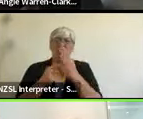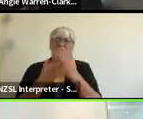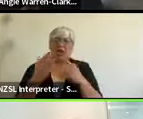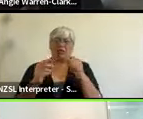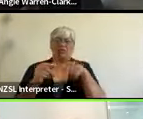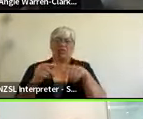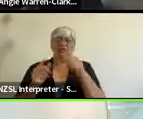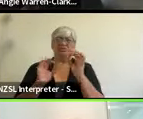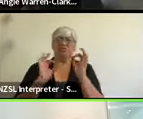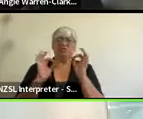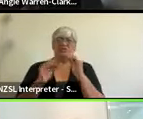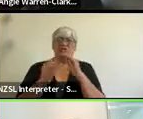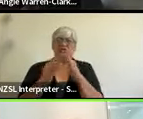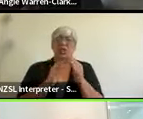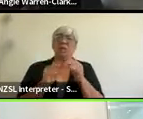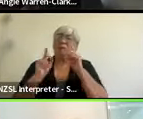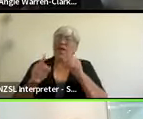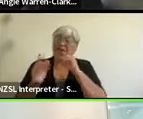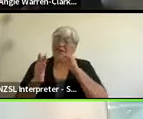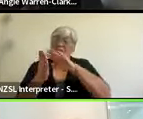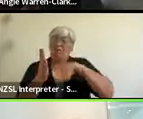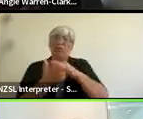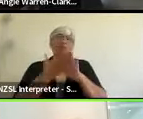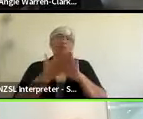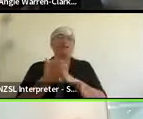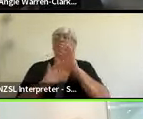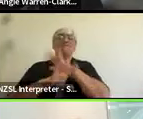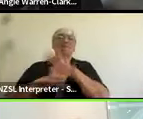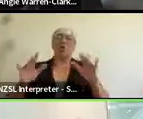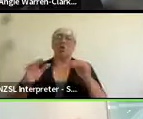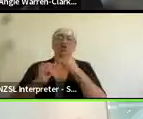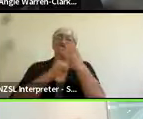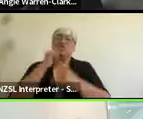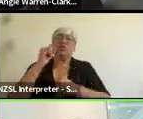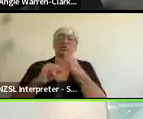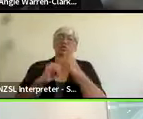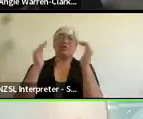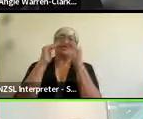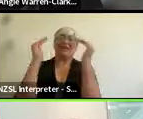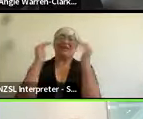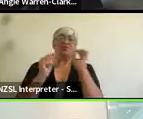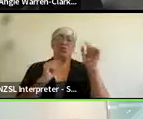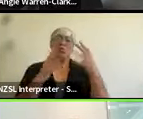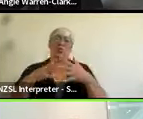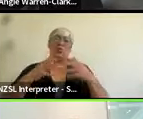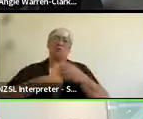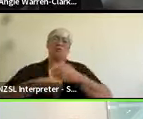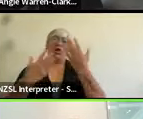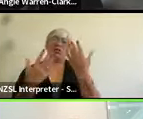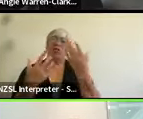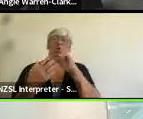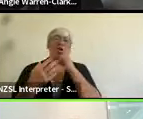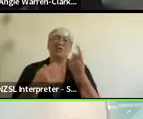that, that means that they won't have universal standards of accessibility on their website and other places. Thank you very much.